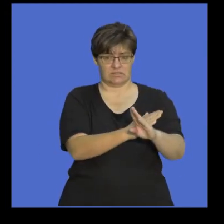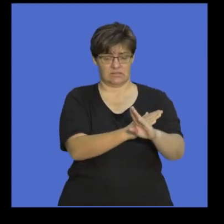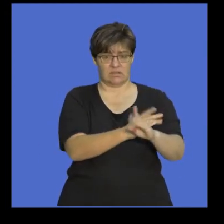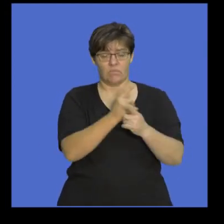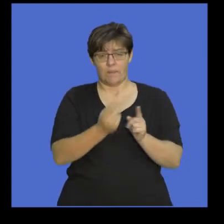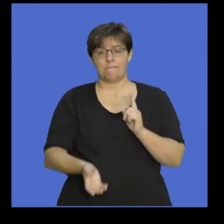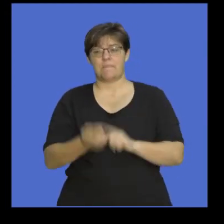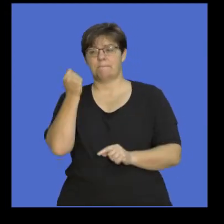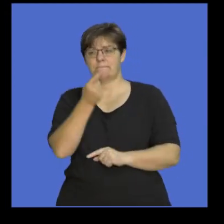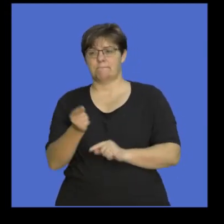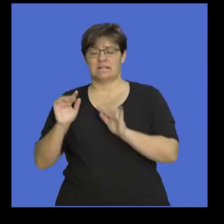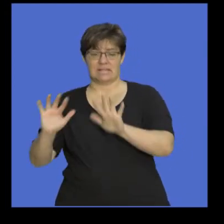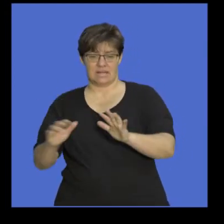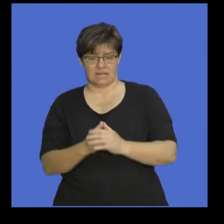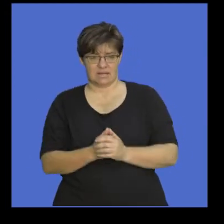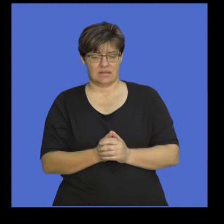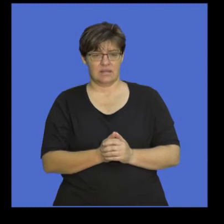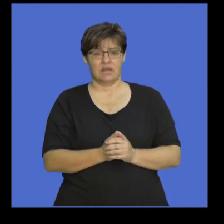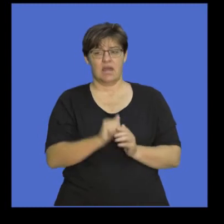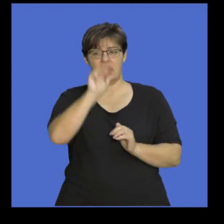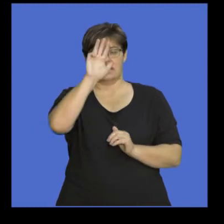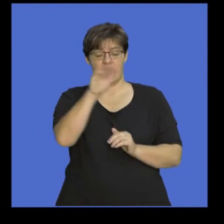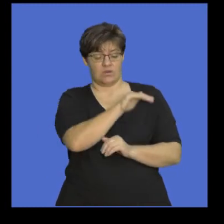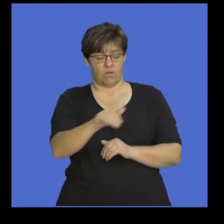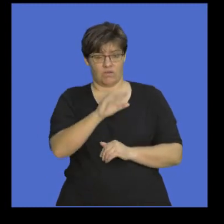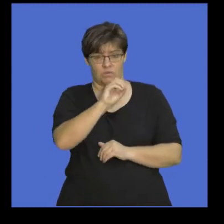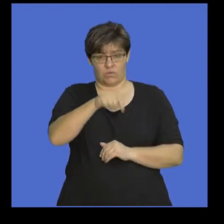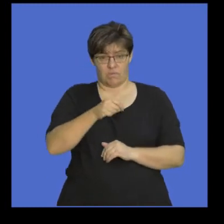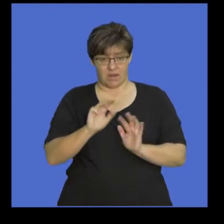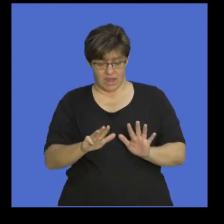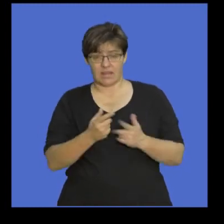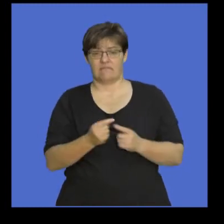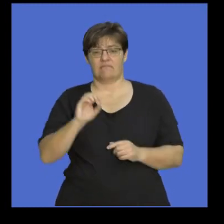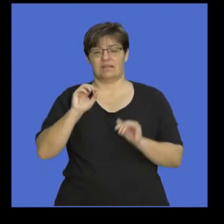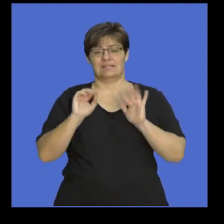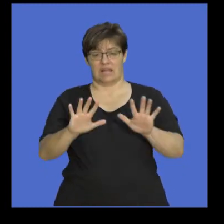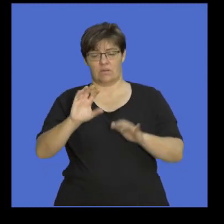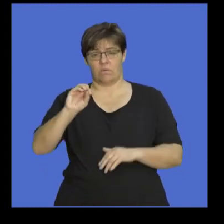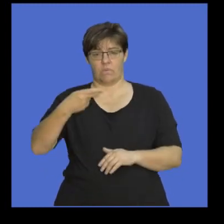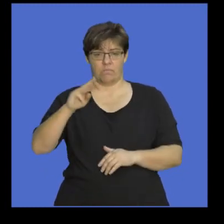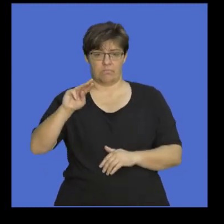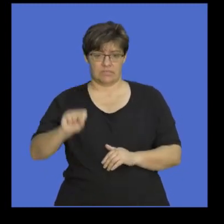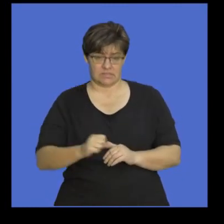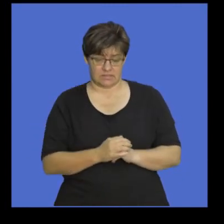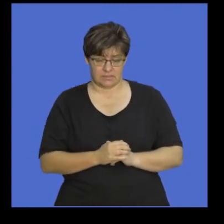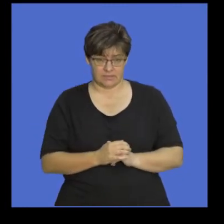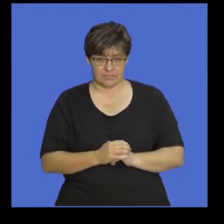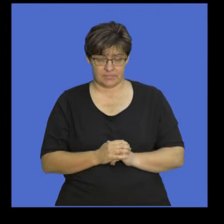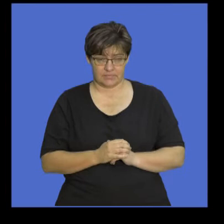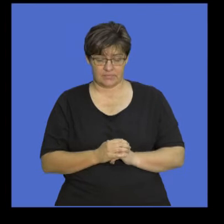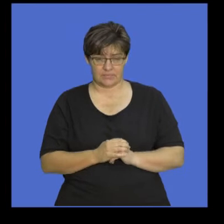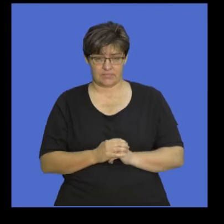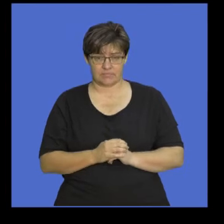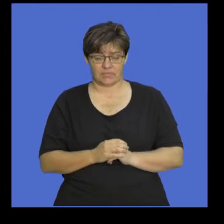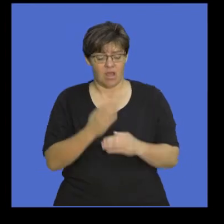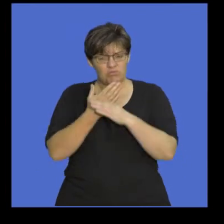okay? That's how we get the 10. So it's 9 over 0.9, which gives us the 10 ohms, right? Okay, now